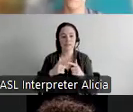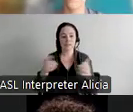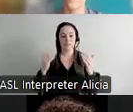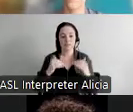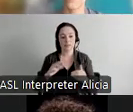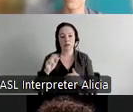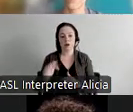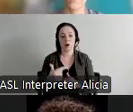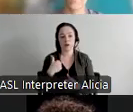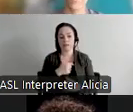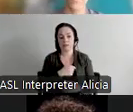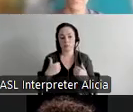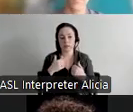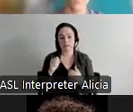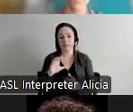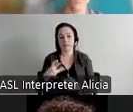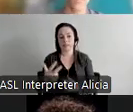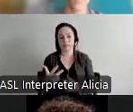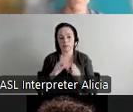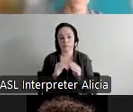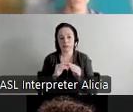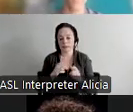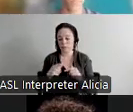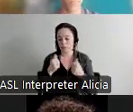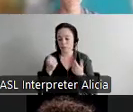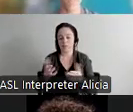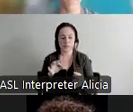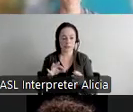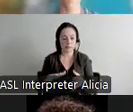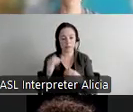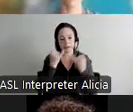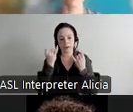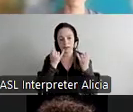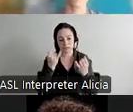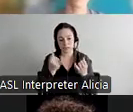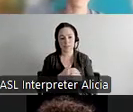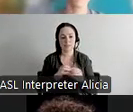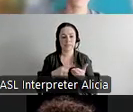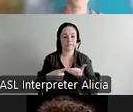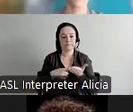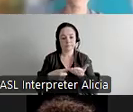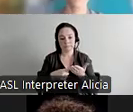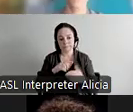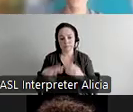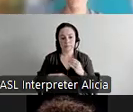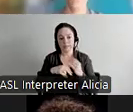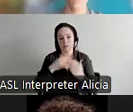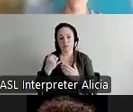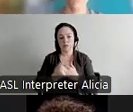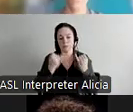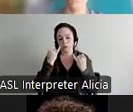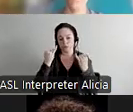AC3 meeting where we hear those ideas and give feedback, discuss feedback on them, and brainstorm additional project